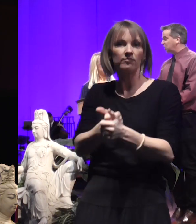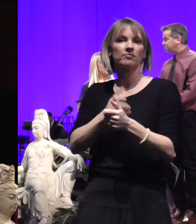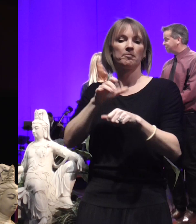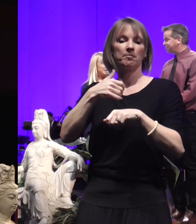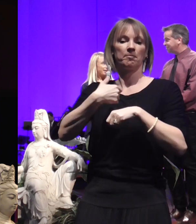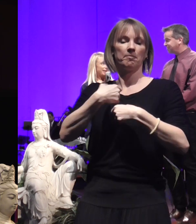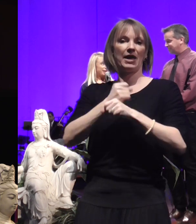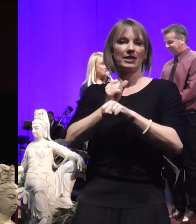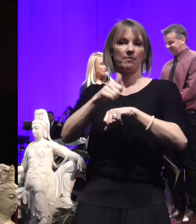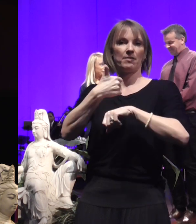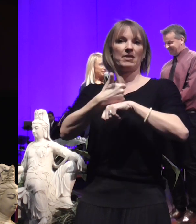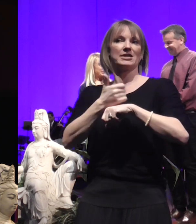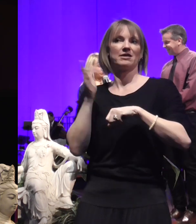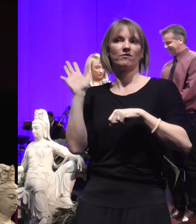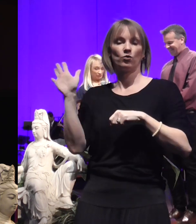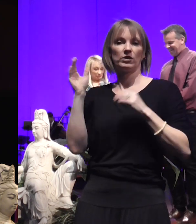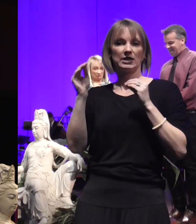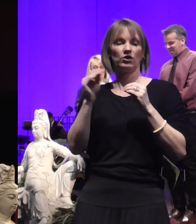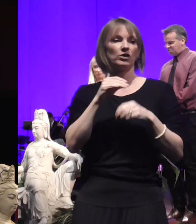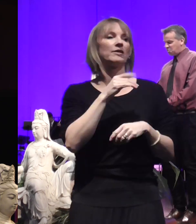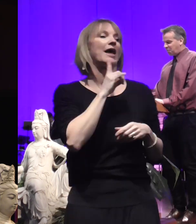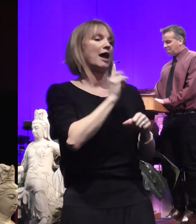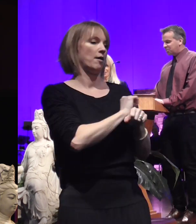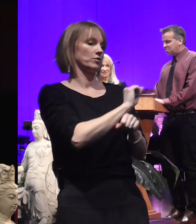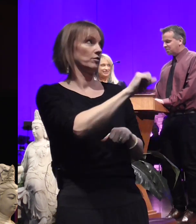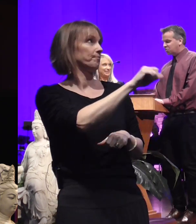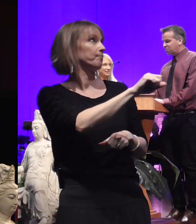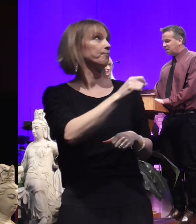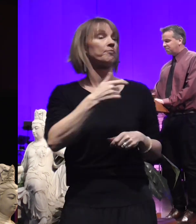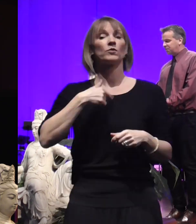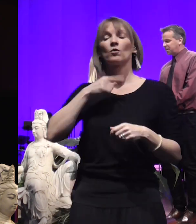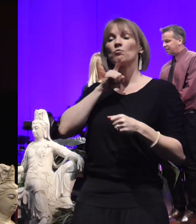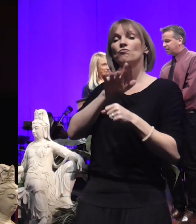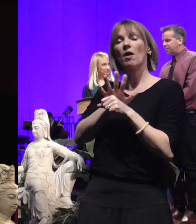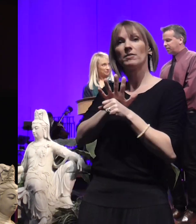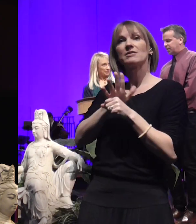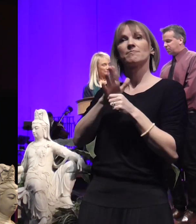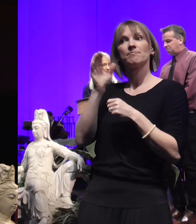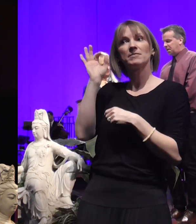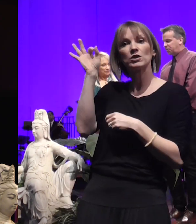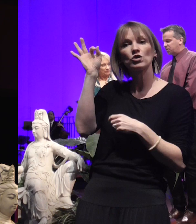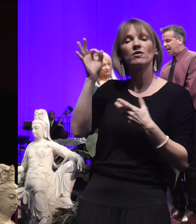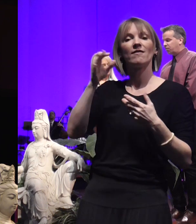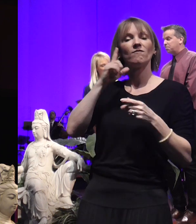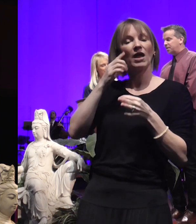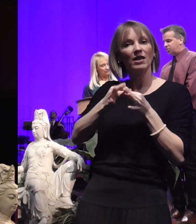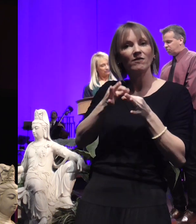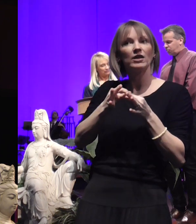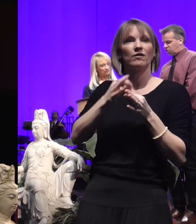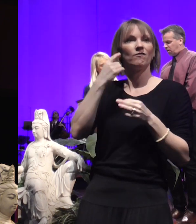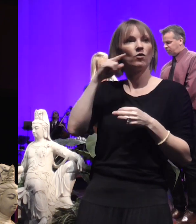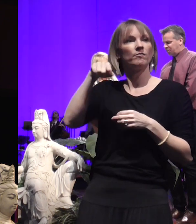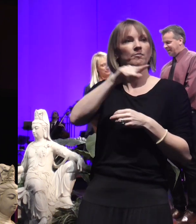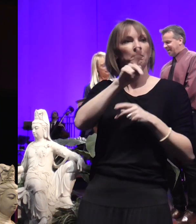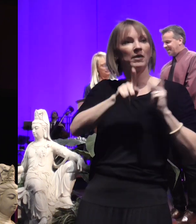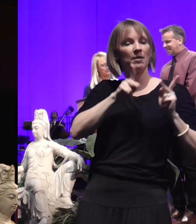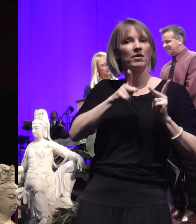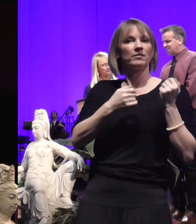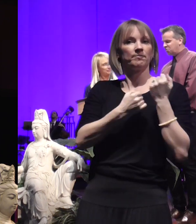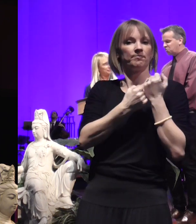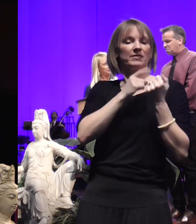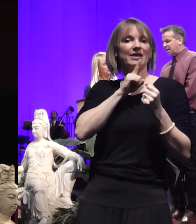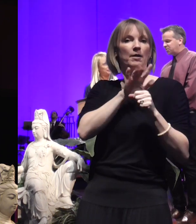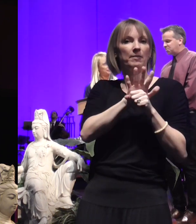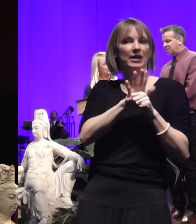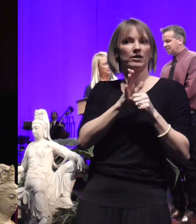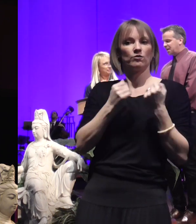of your teaching? I absolutely do. Do you promise to minister faithfully and lovingly to the people now committed to your charge and to